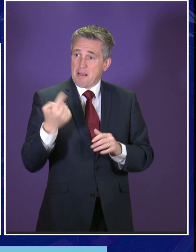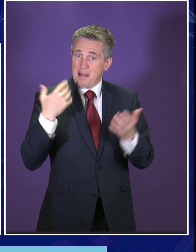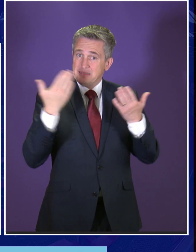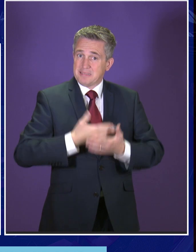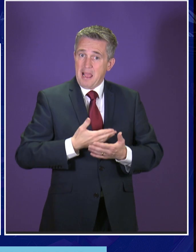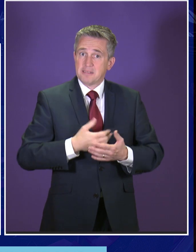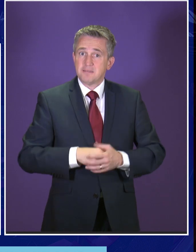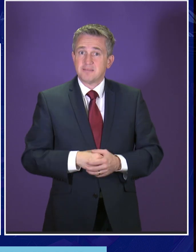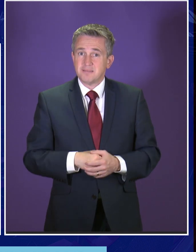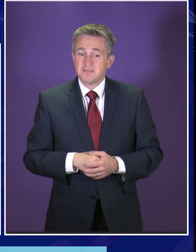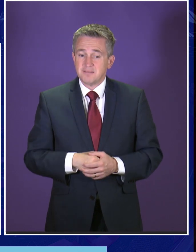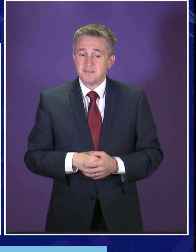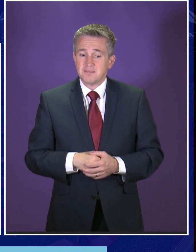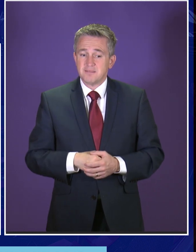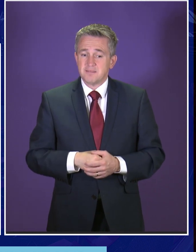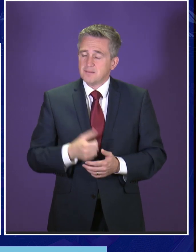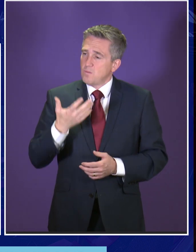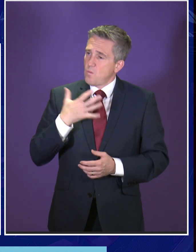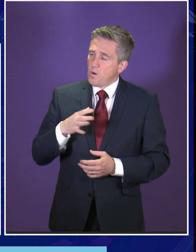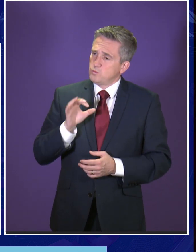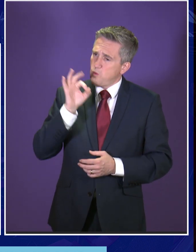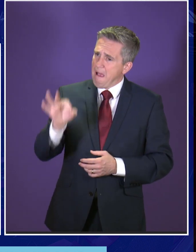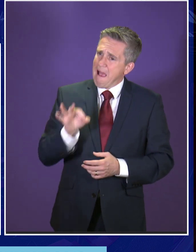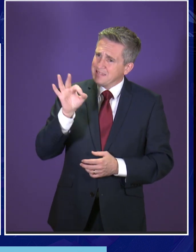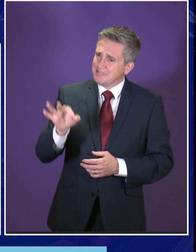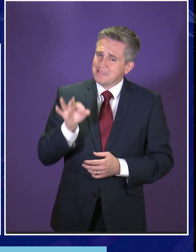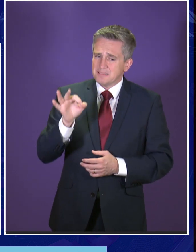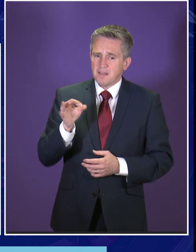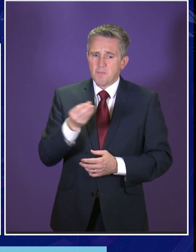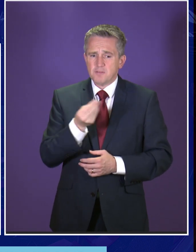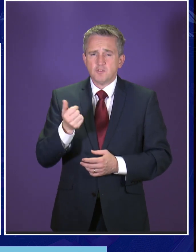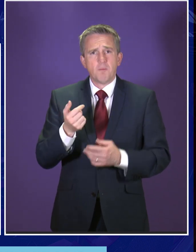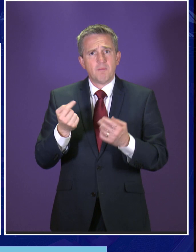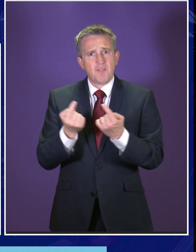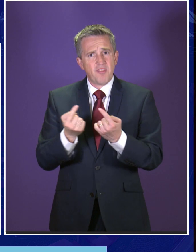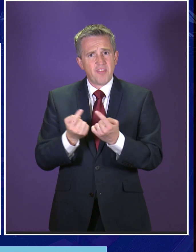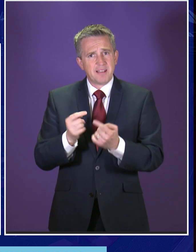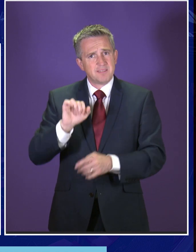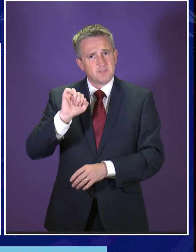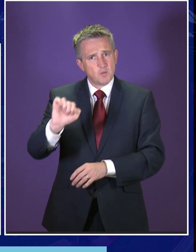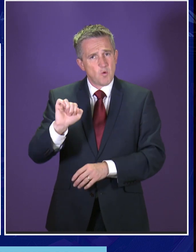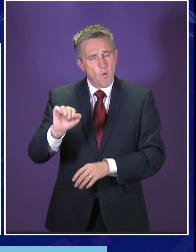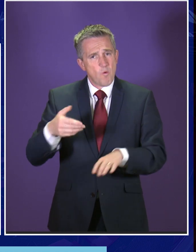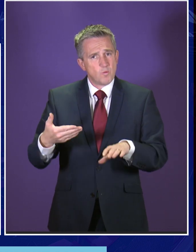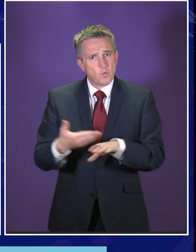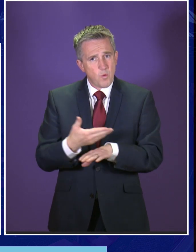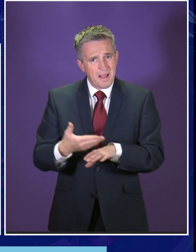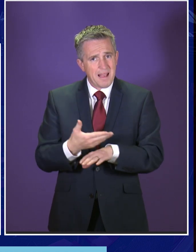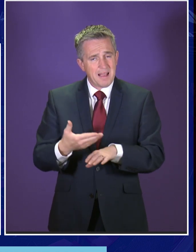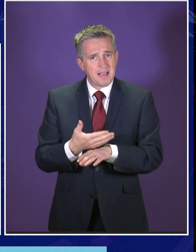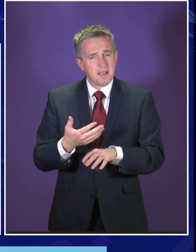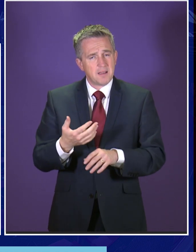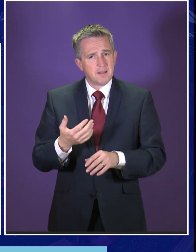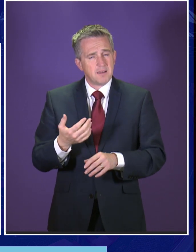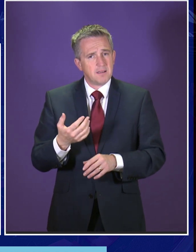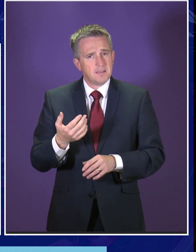Yeah. So we're going to talk about some of the things that Akram cares about in terms of a networked